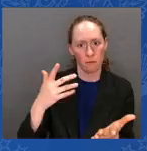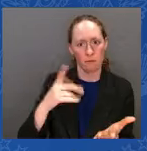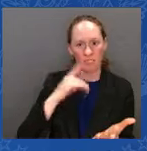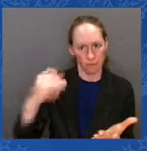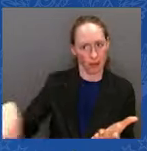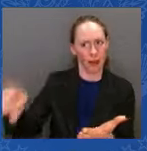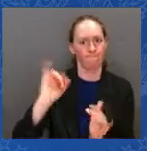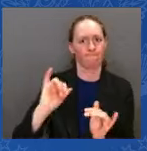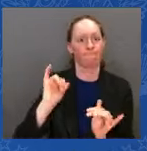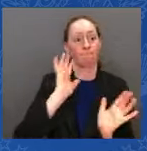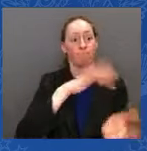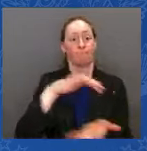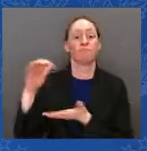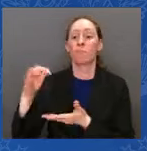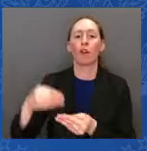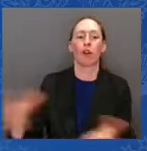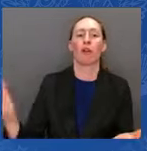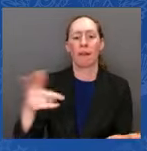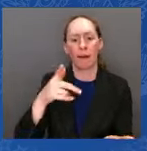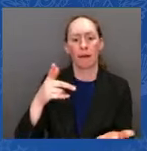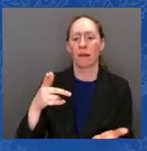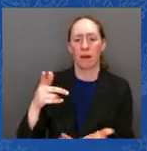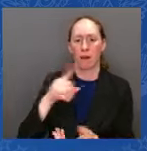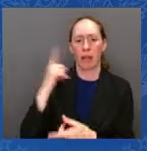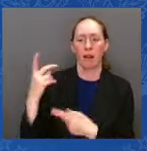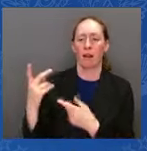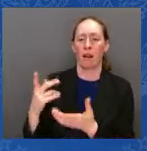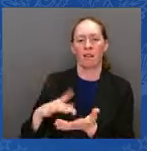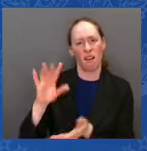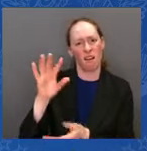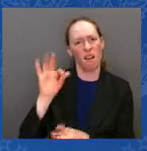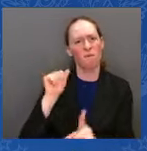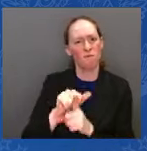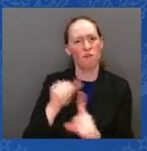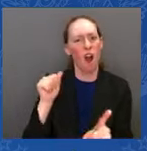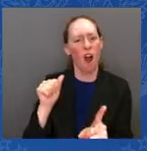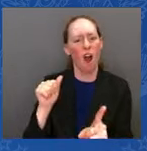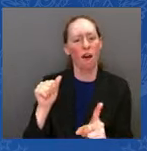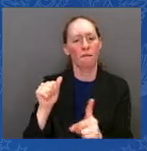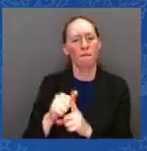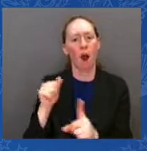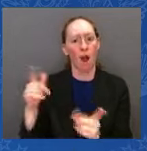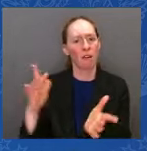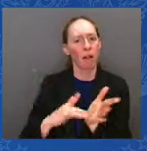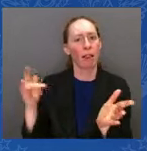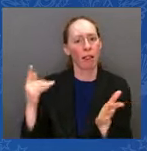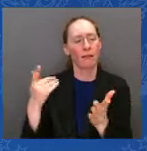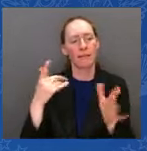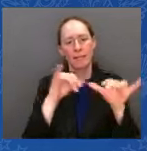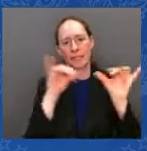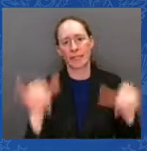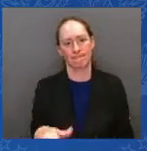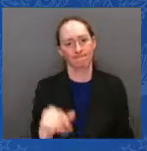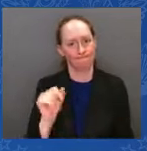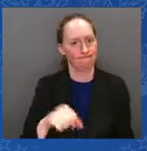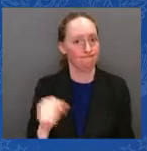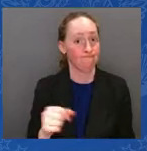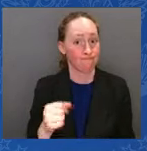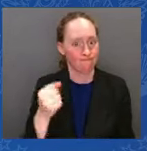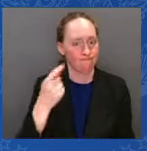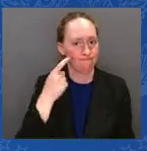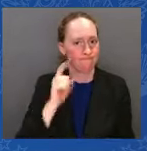or didn't deserve, and they were playing the system. Well, you know, I think that we should